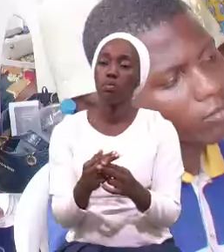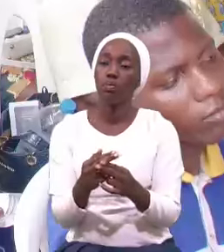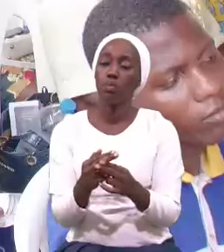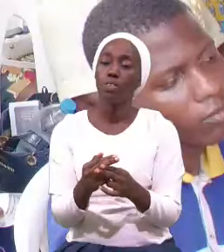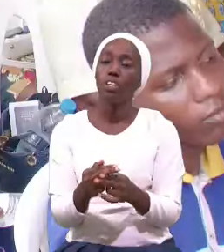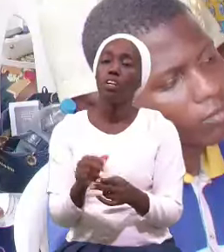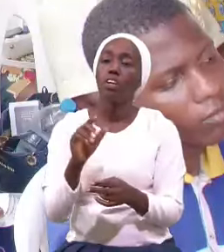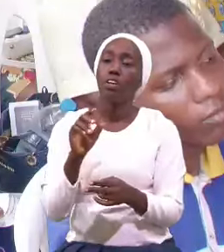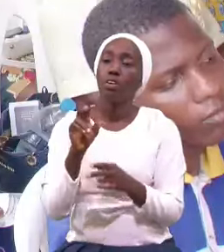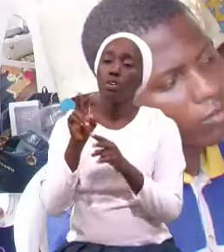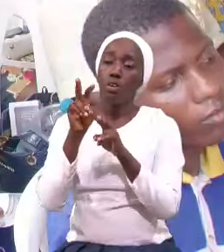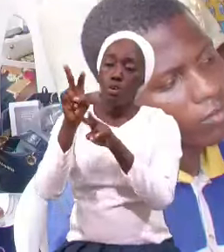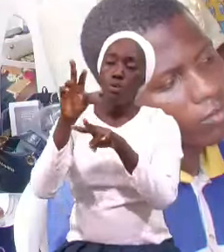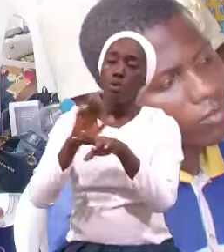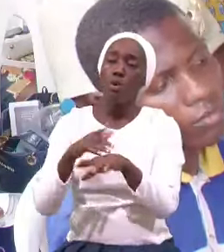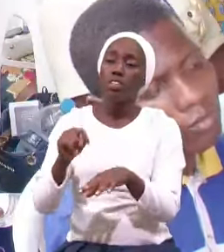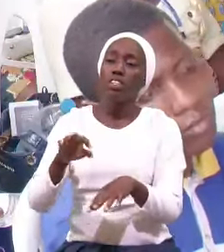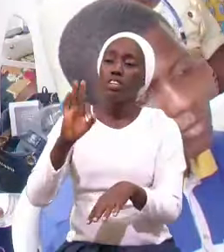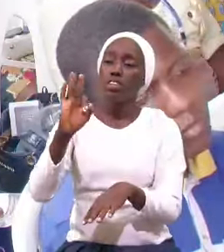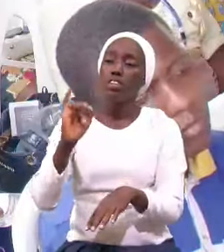Look on the fields, plural.